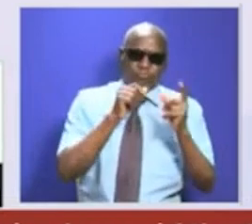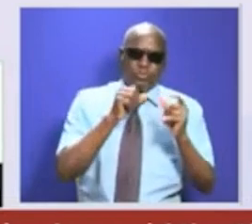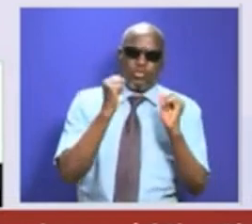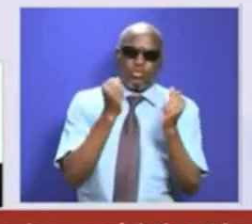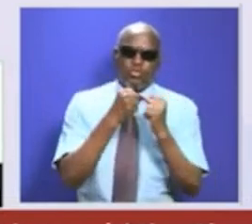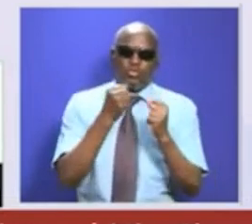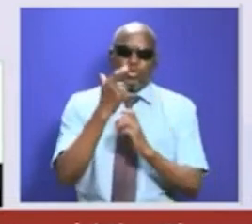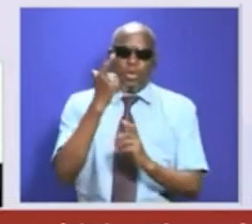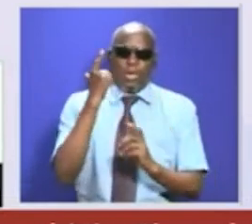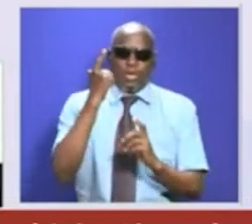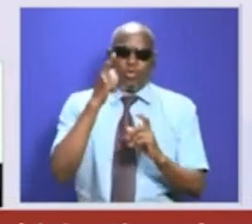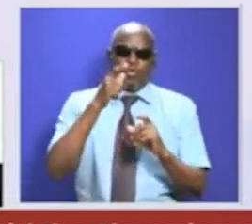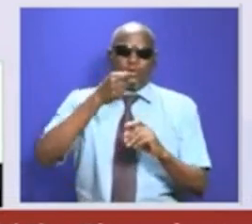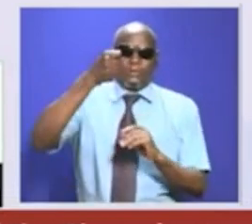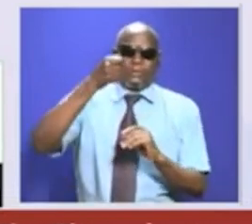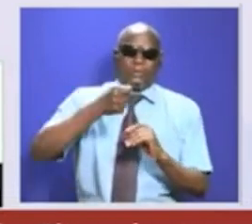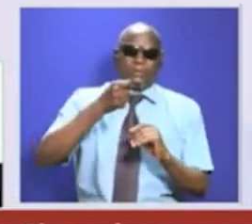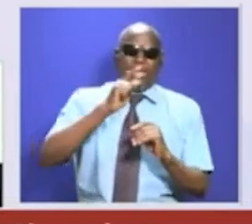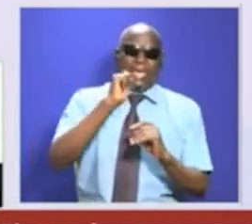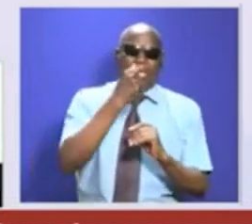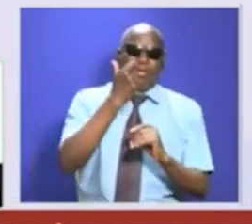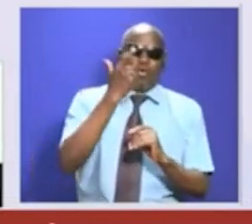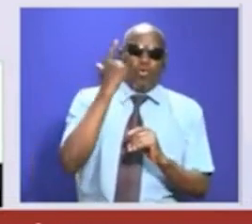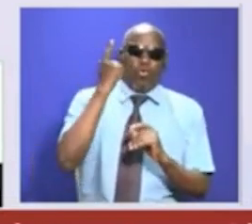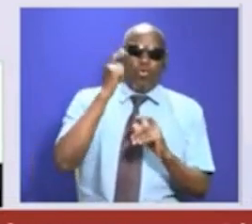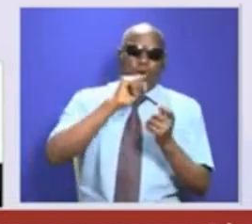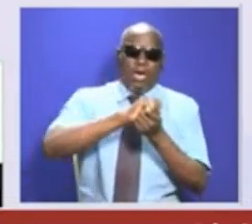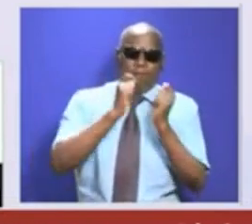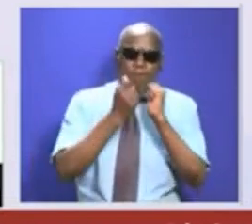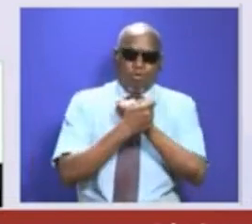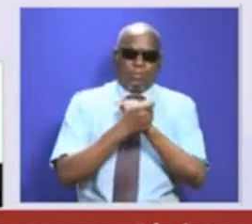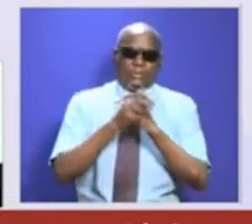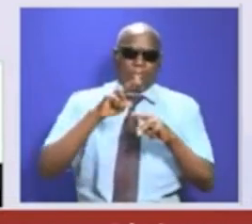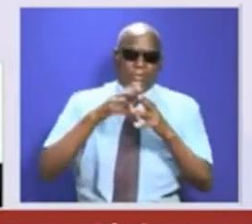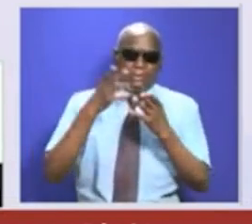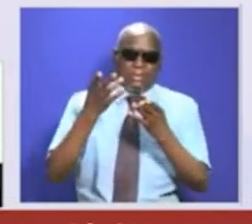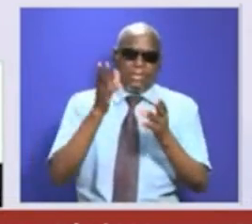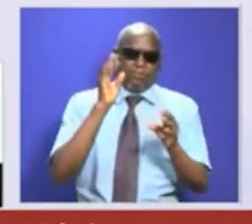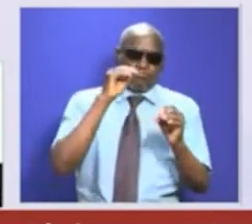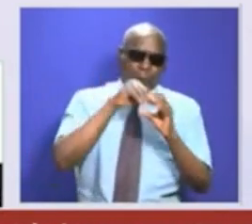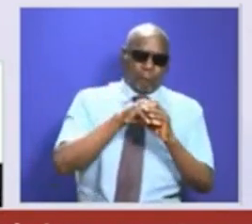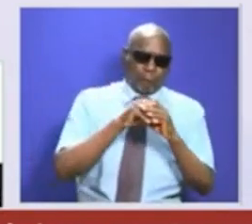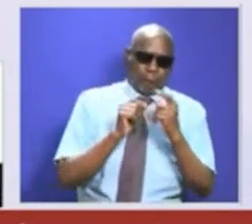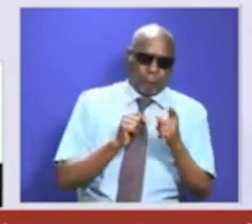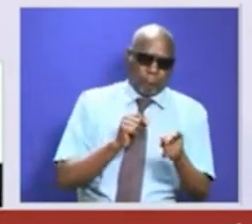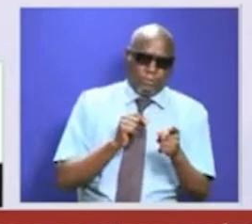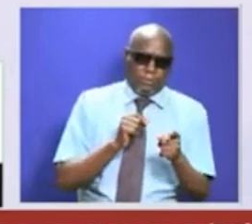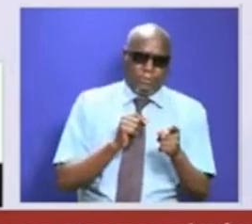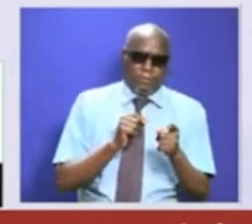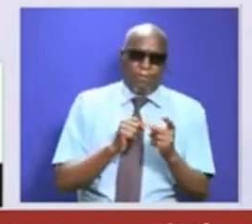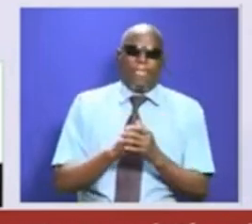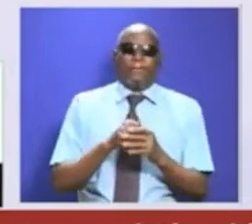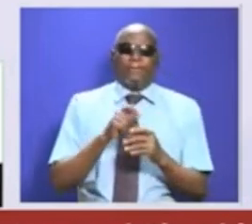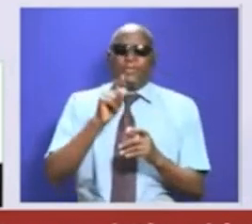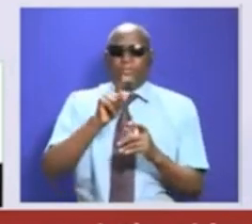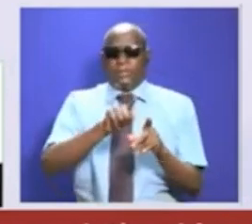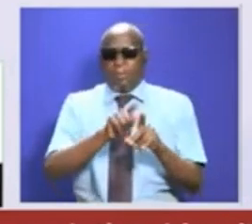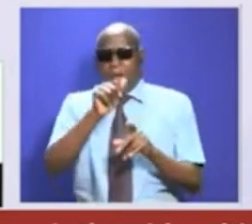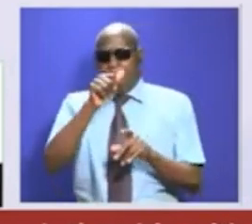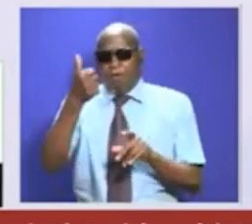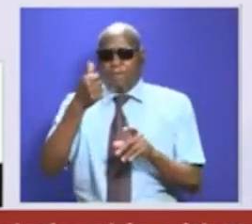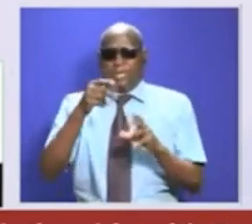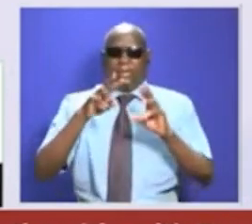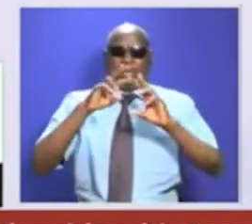and legal justice, where Kenya law reforms is seated here to drive that agenda on our behalf. We also have